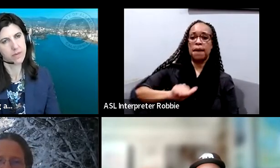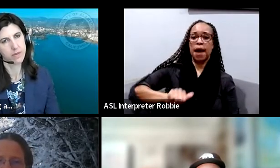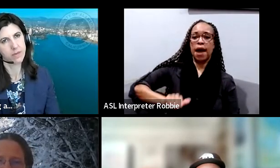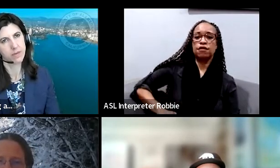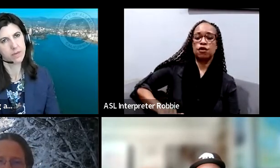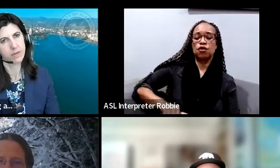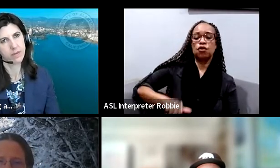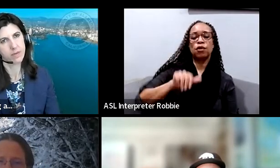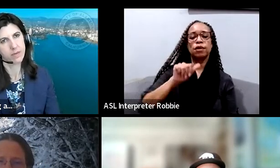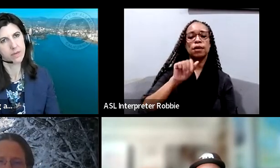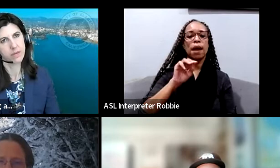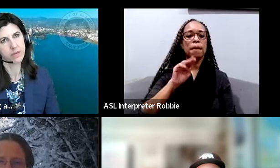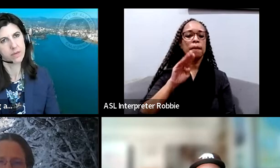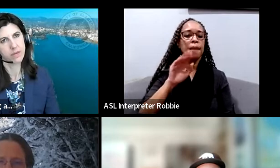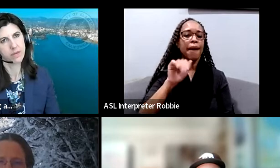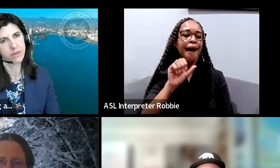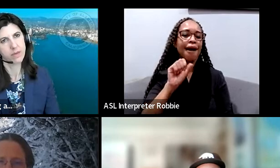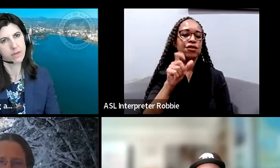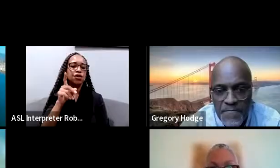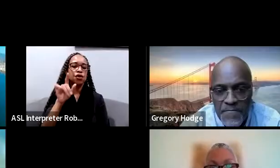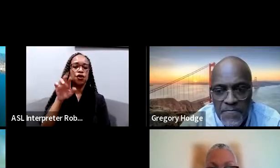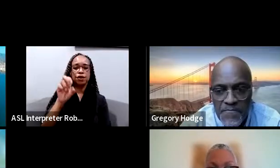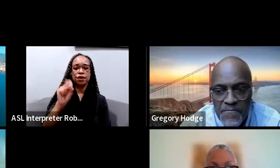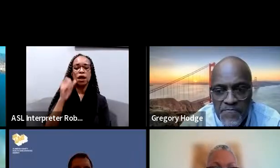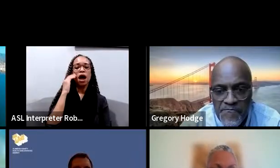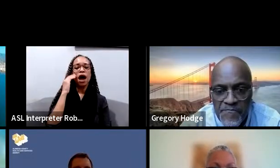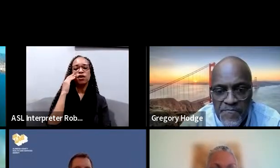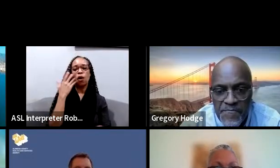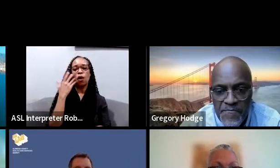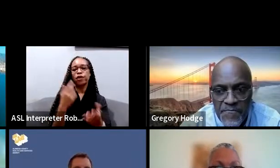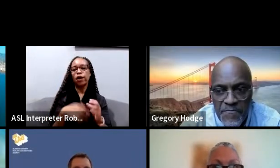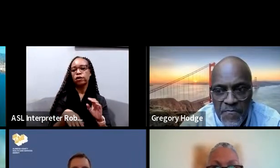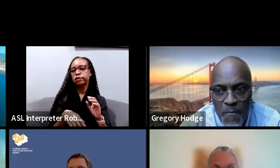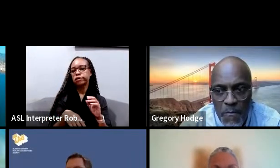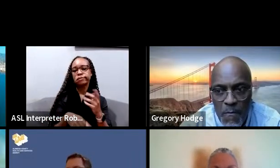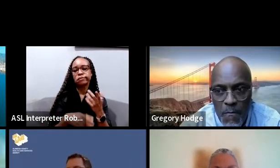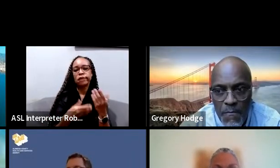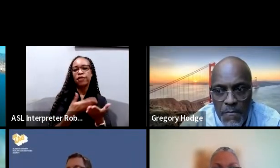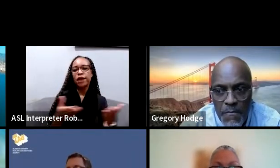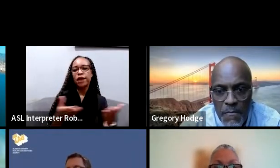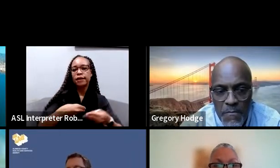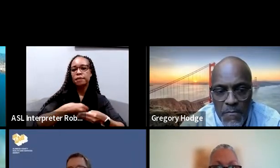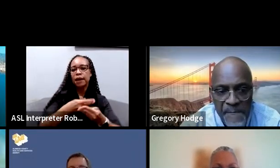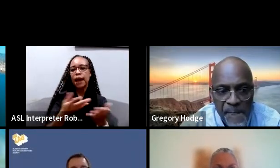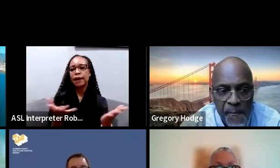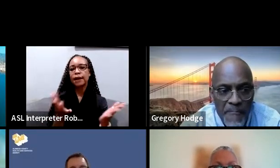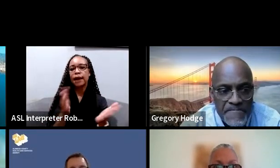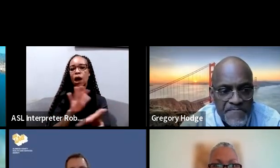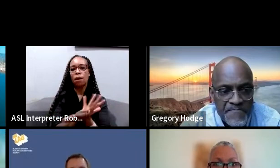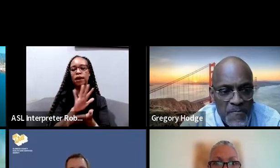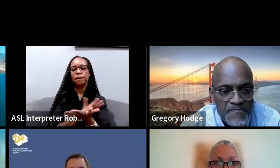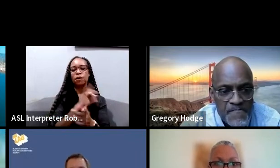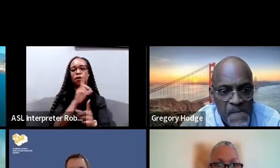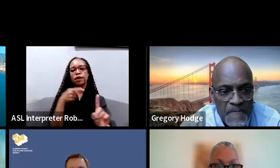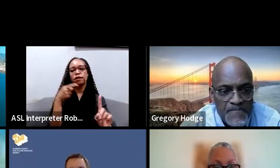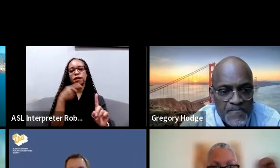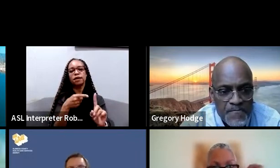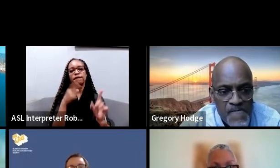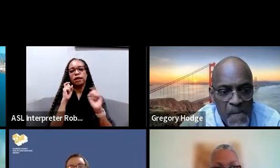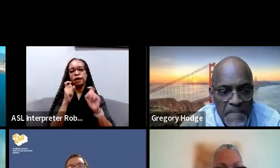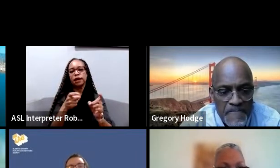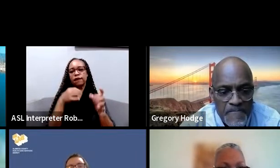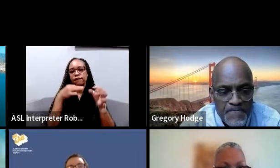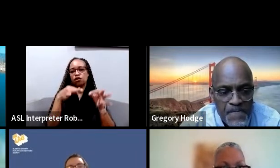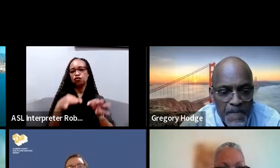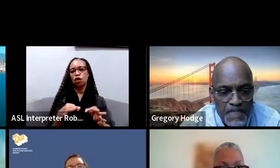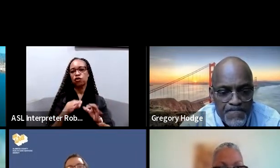are, leaflets and flyers being handed out that specifically give instructions to individuals on